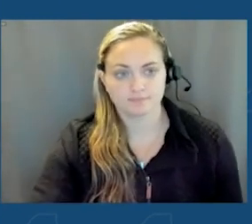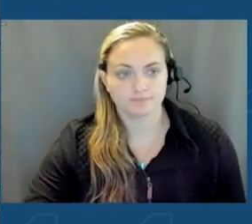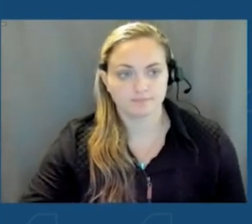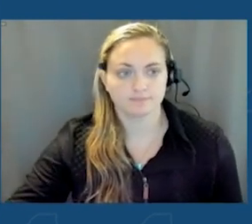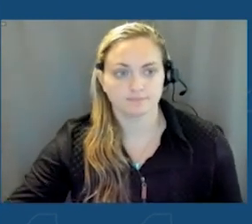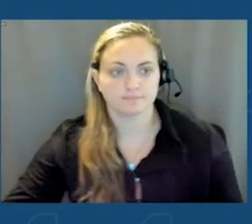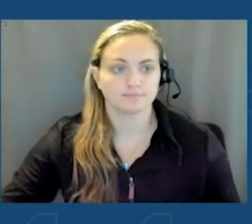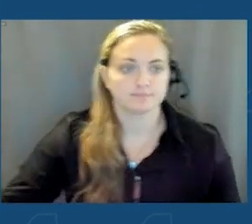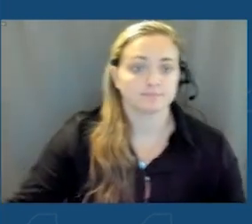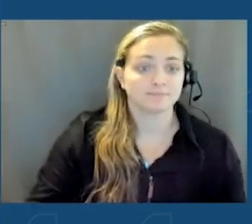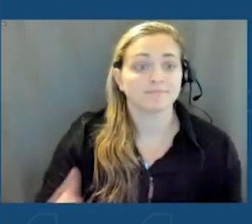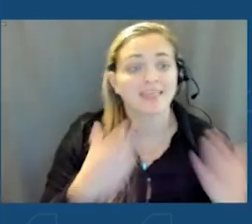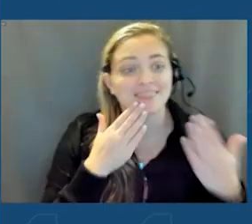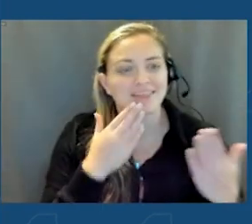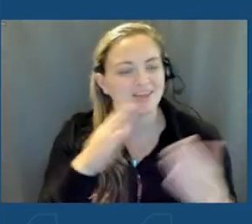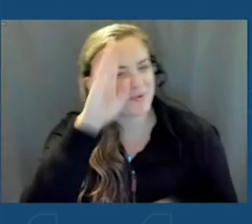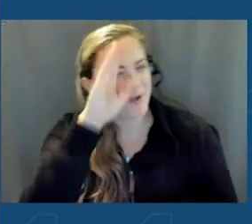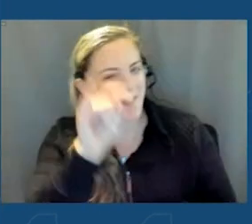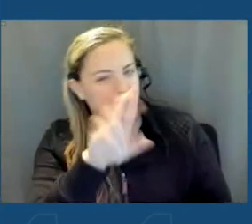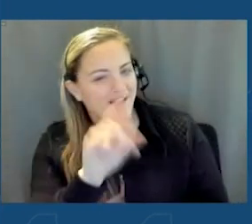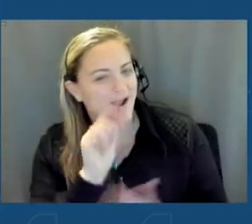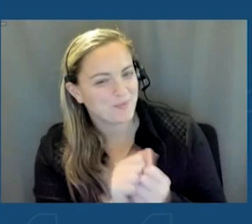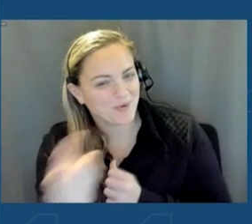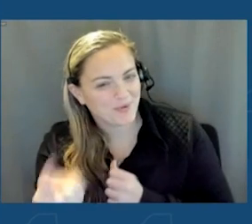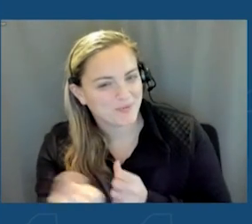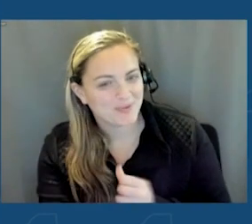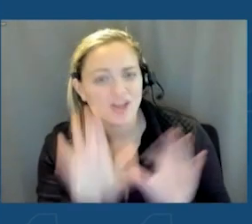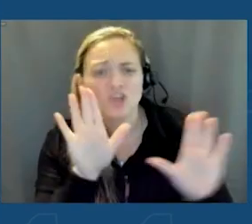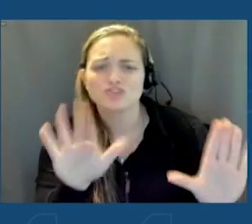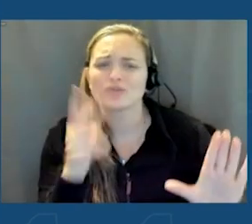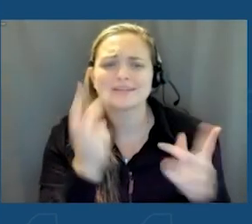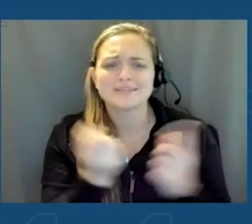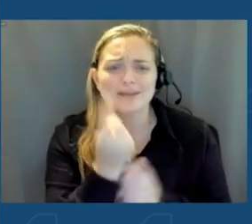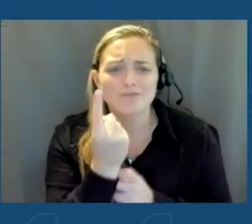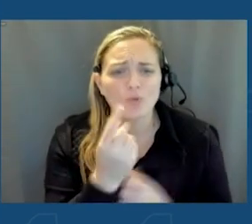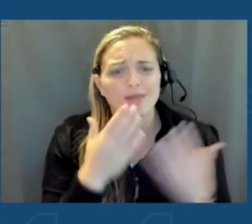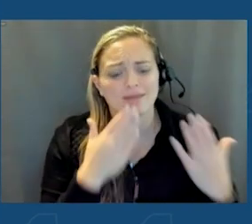Thank you. Hi, Maria. How are you? Great to see everybody. Thank you.